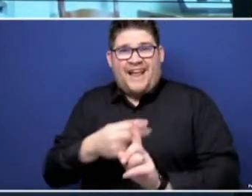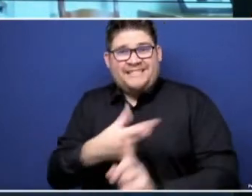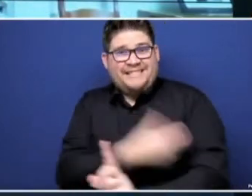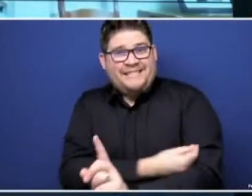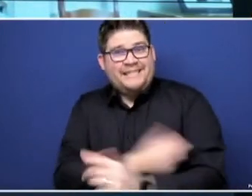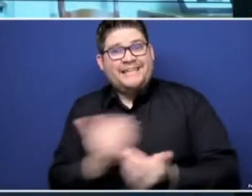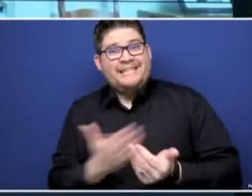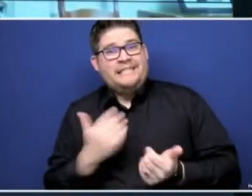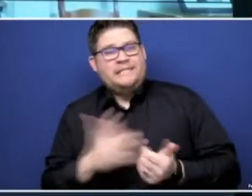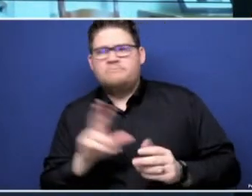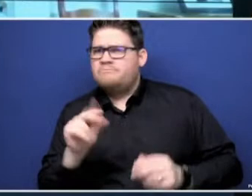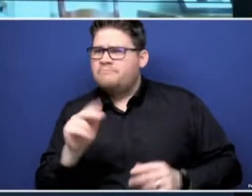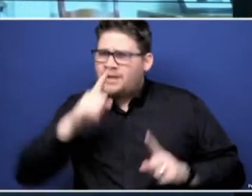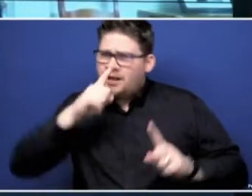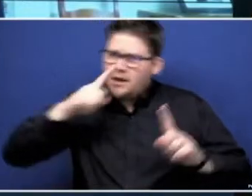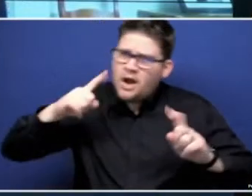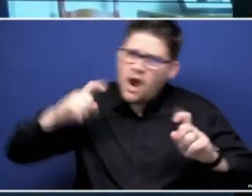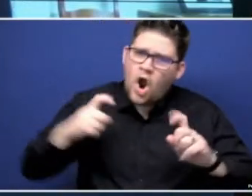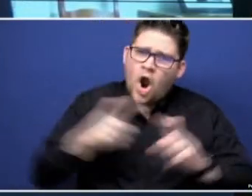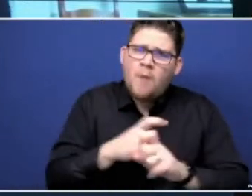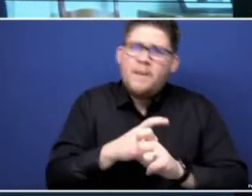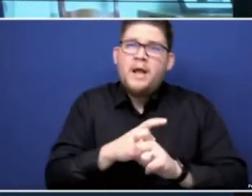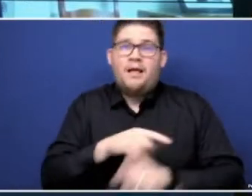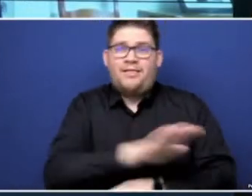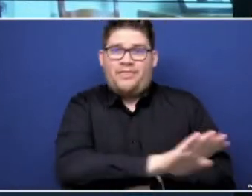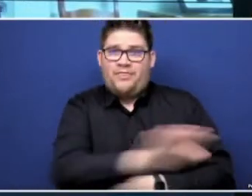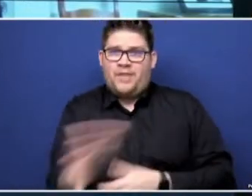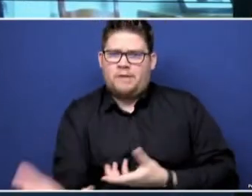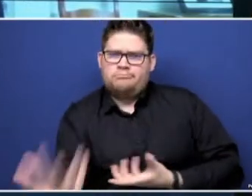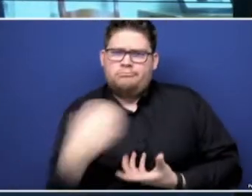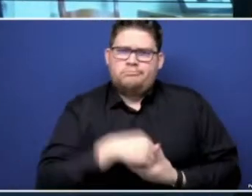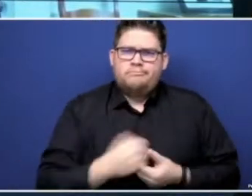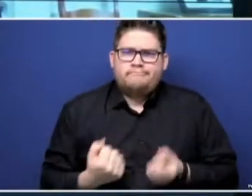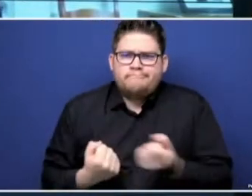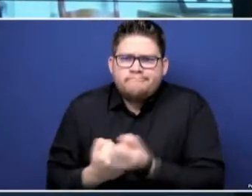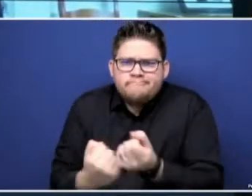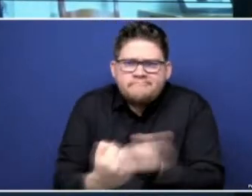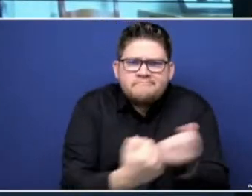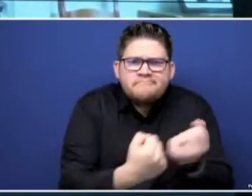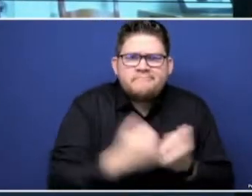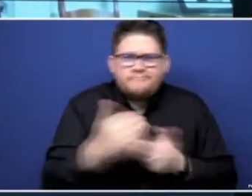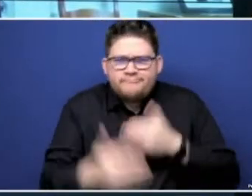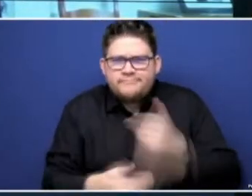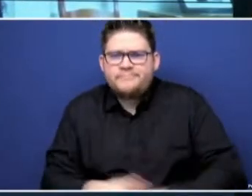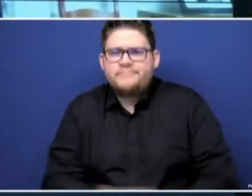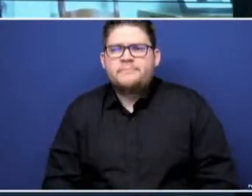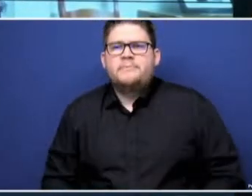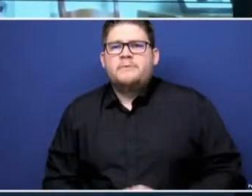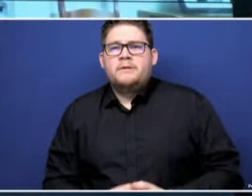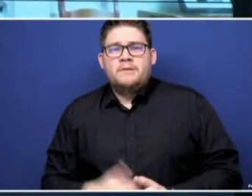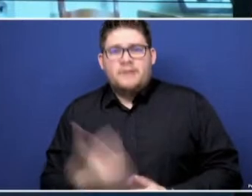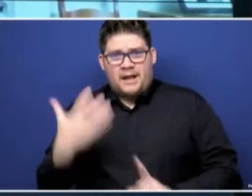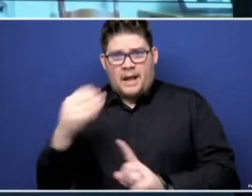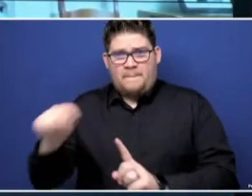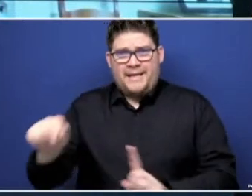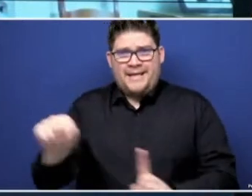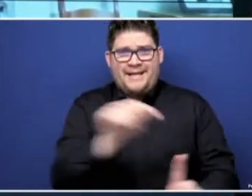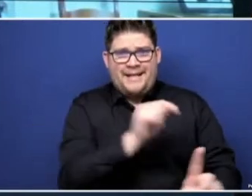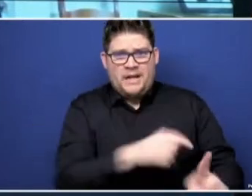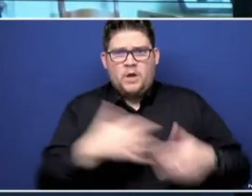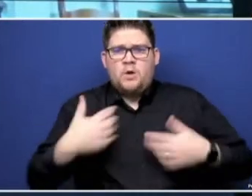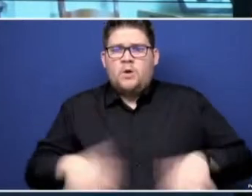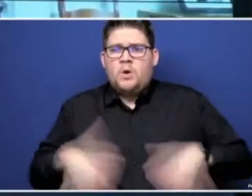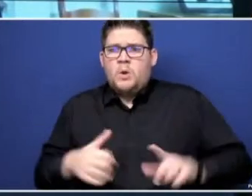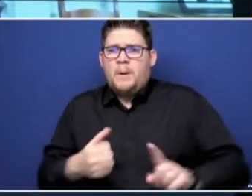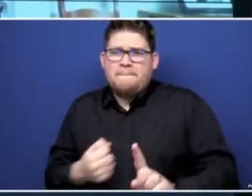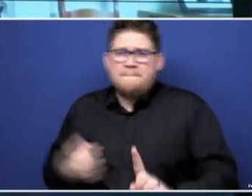our elderly citizens and residents who are the first to go through our age-based clinics,